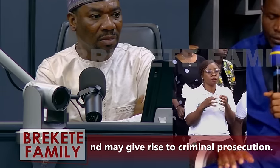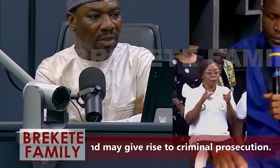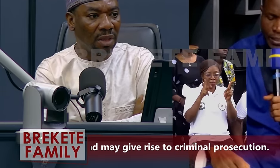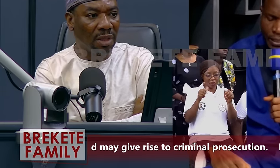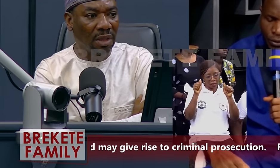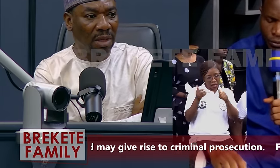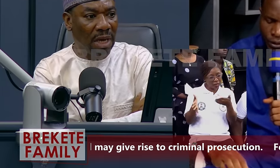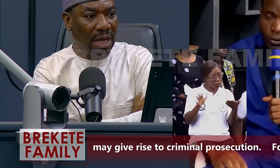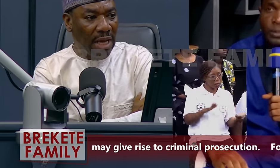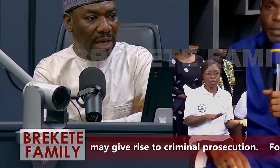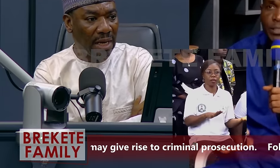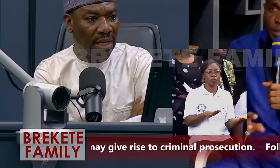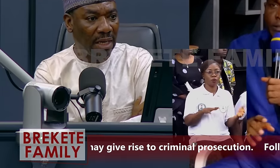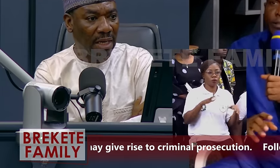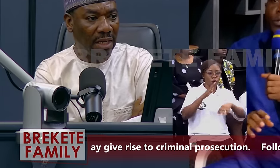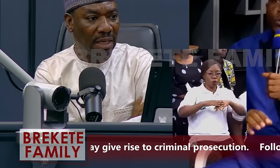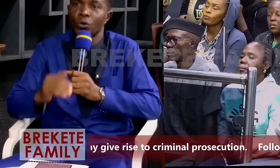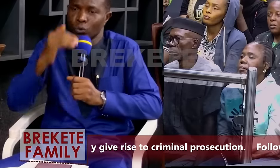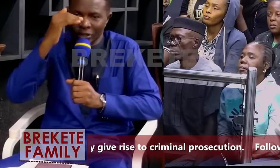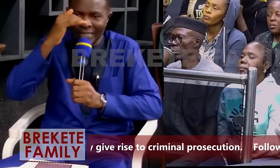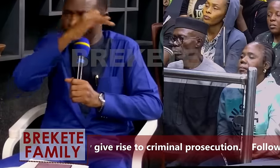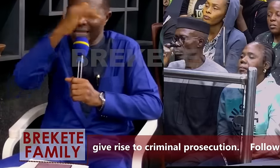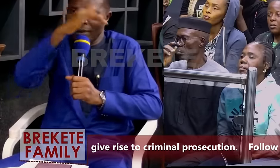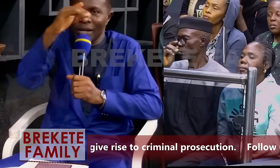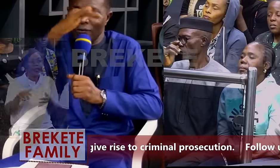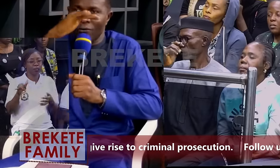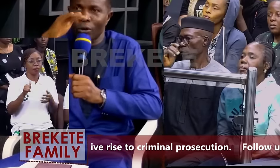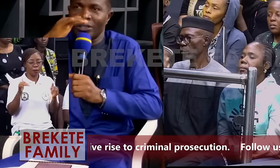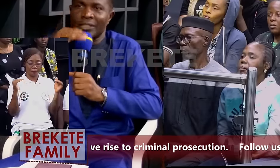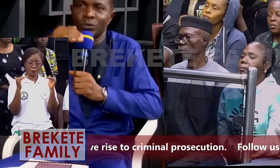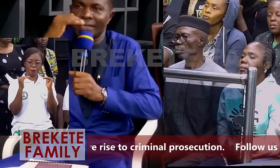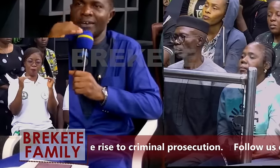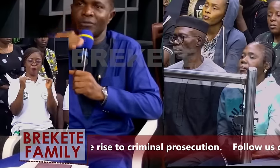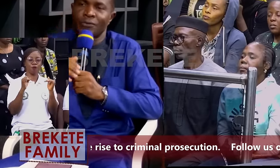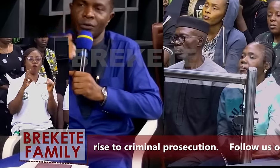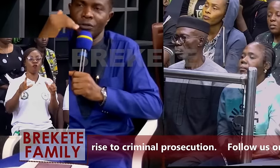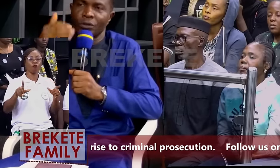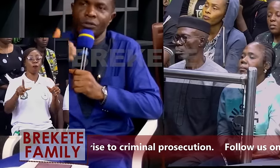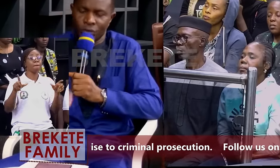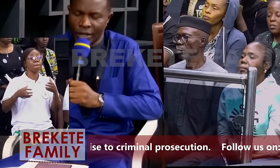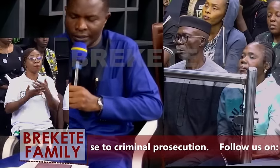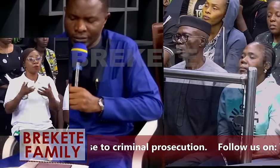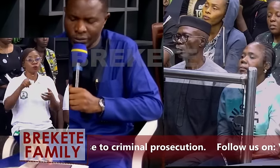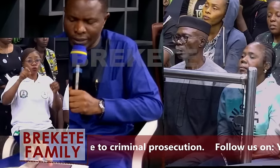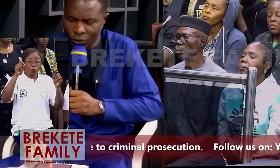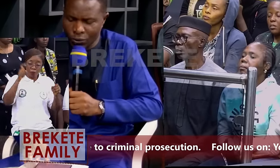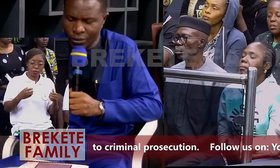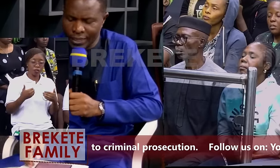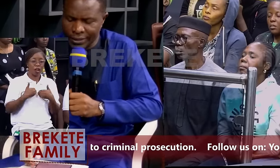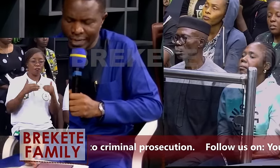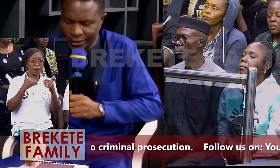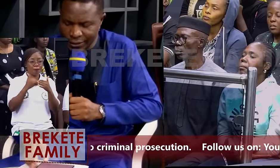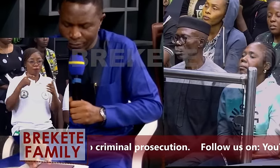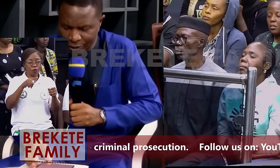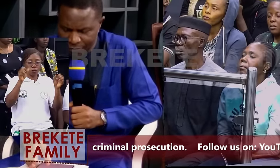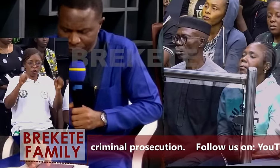die instantly on the machines. Yes. So there's a minimum level of blood that you can have before you can go under